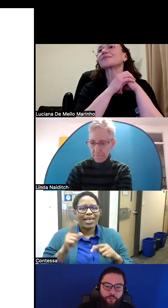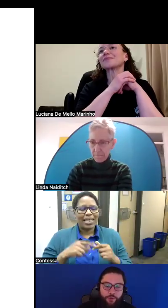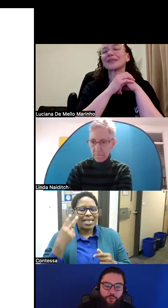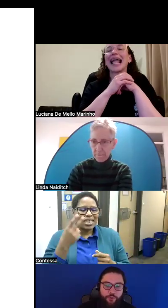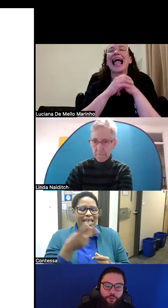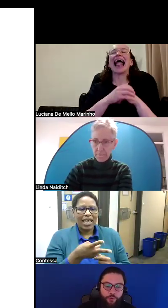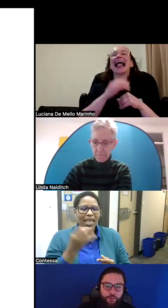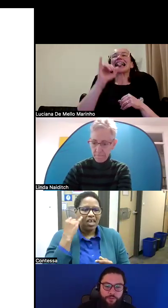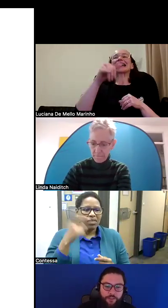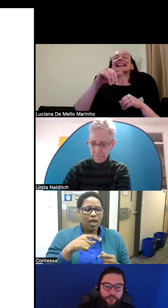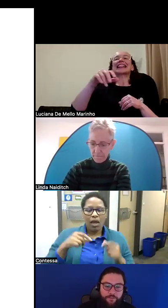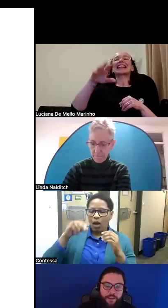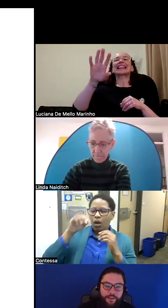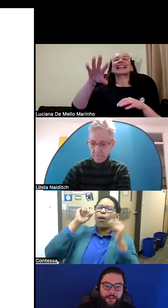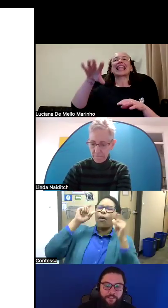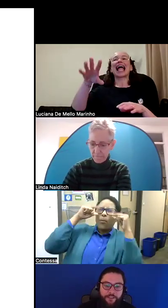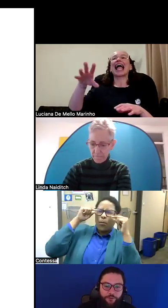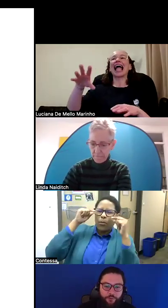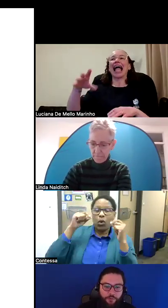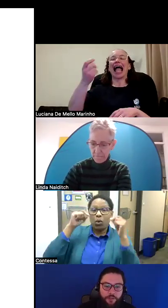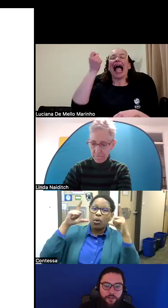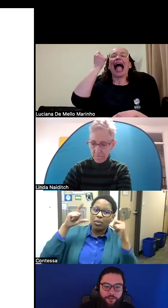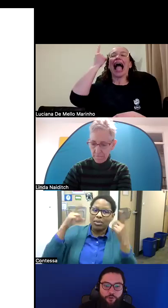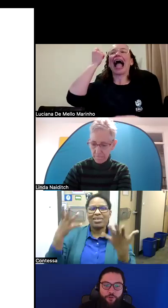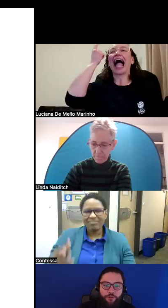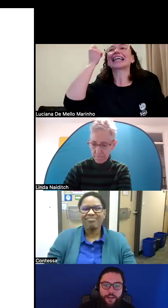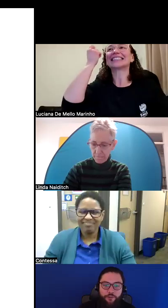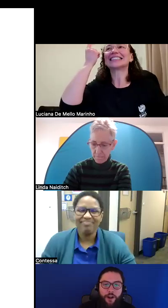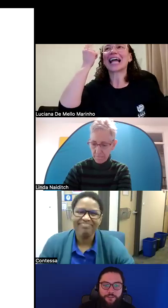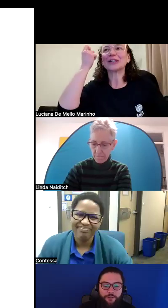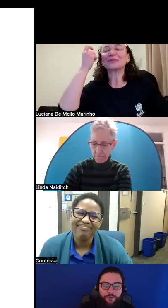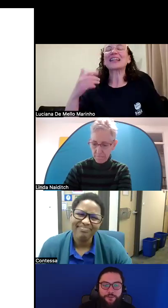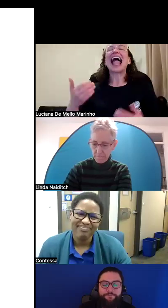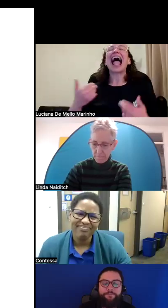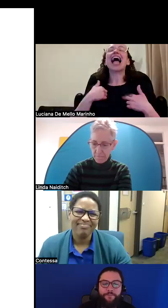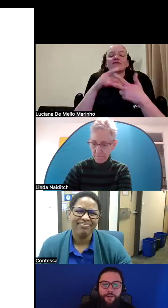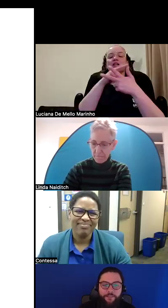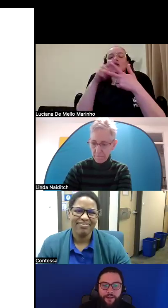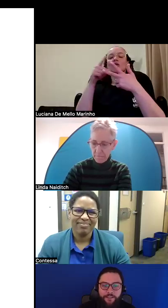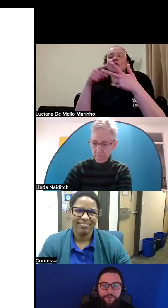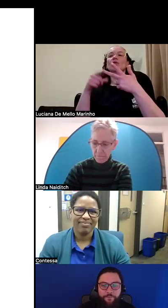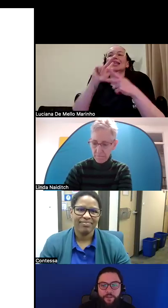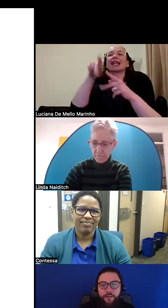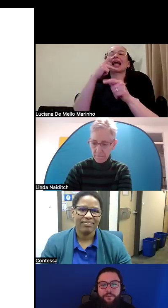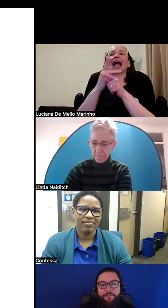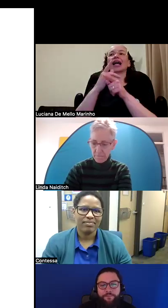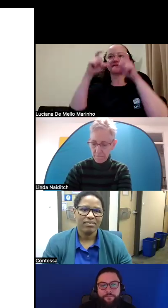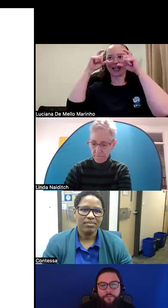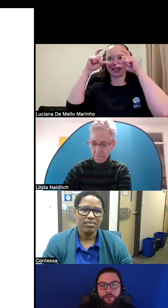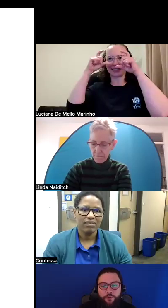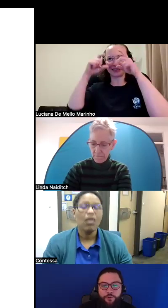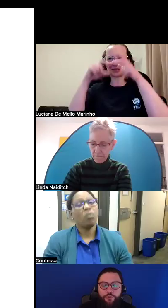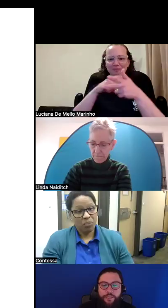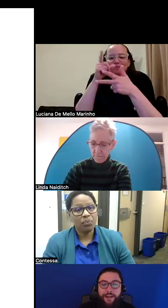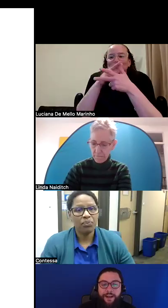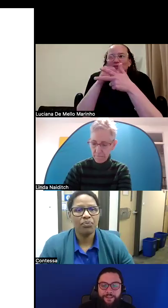glasses, what do you do if they can't see you? Like they'll usually have their eyes closed. Okay, I see.